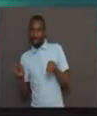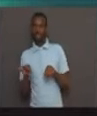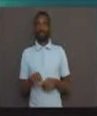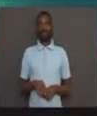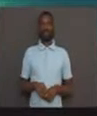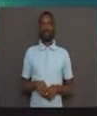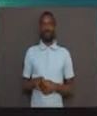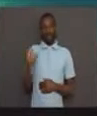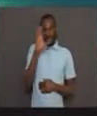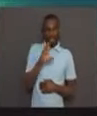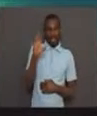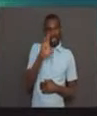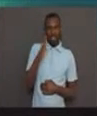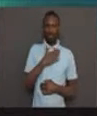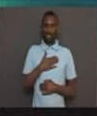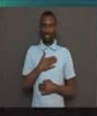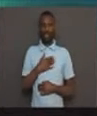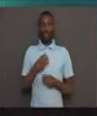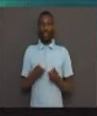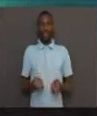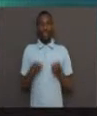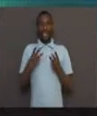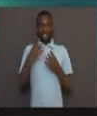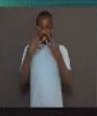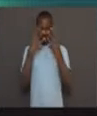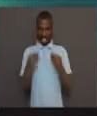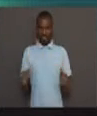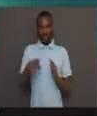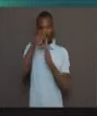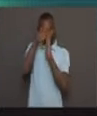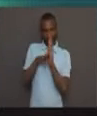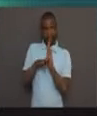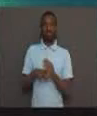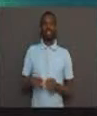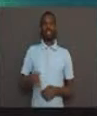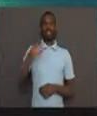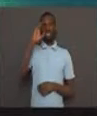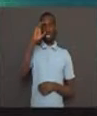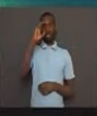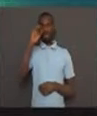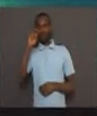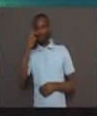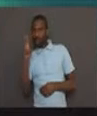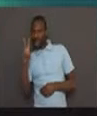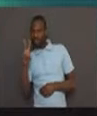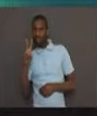please find the mass deficit for a carbon-12 nucleus.